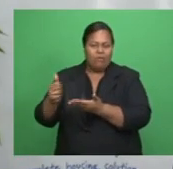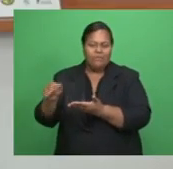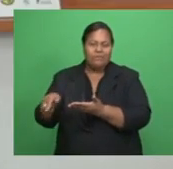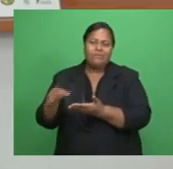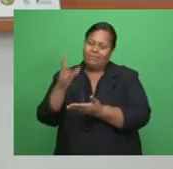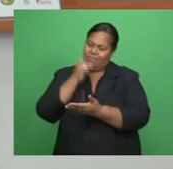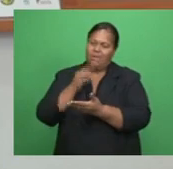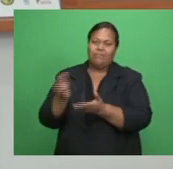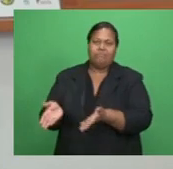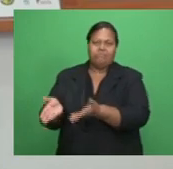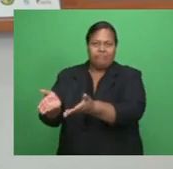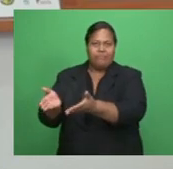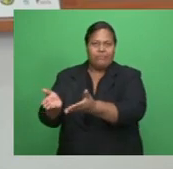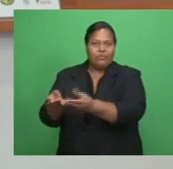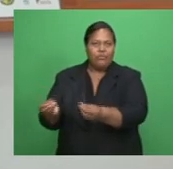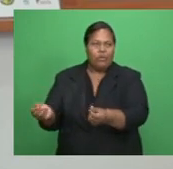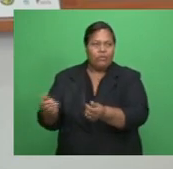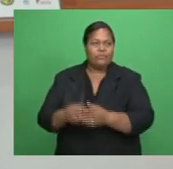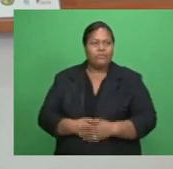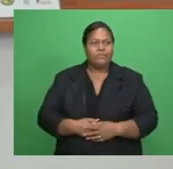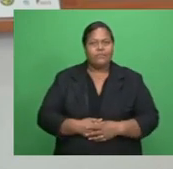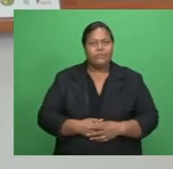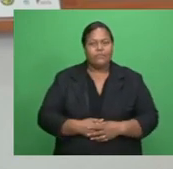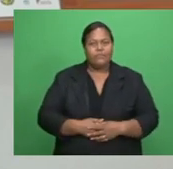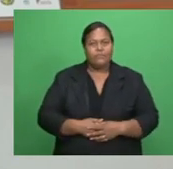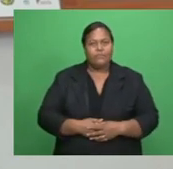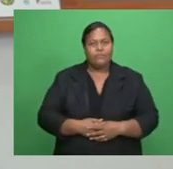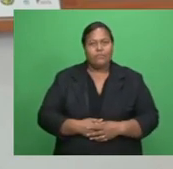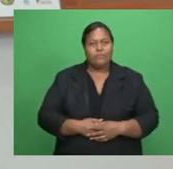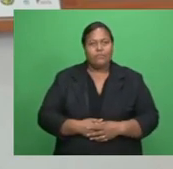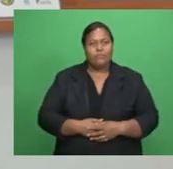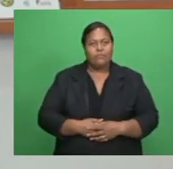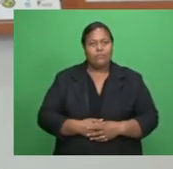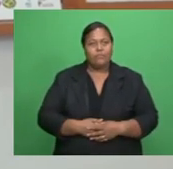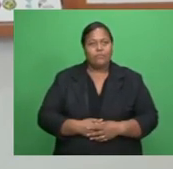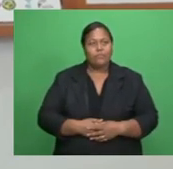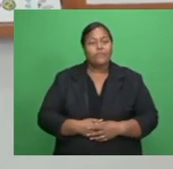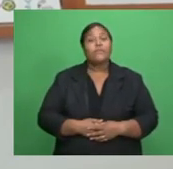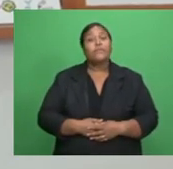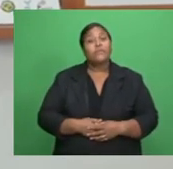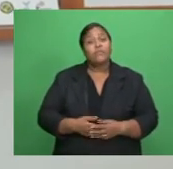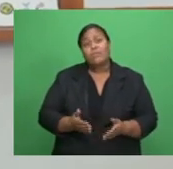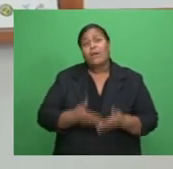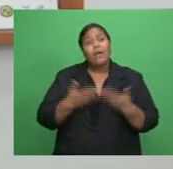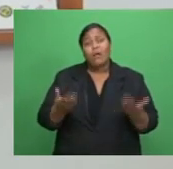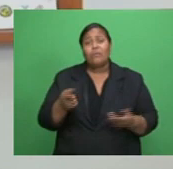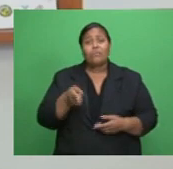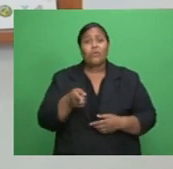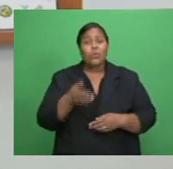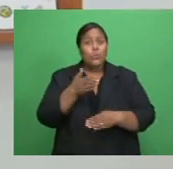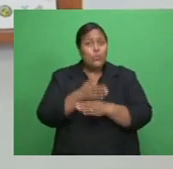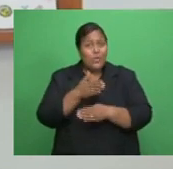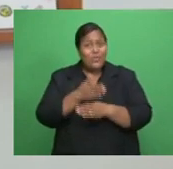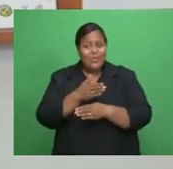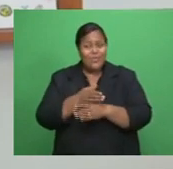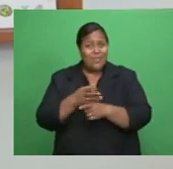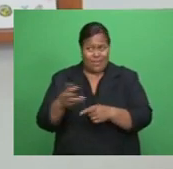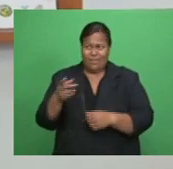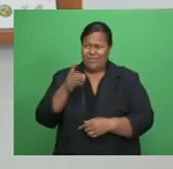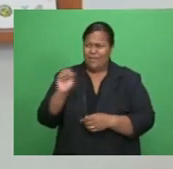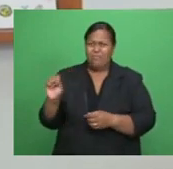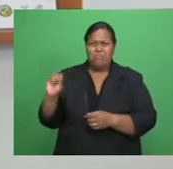address. Because what is more concerning for us is how walk-in customers, they get a